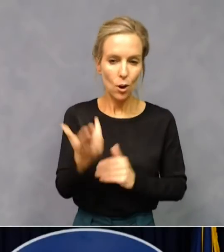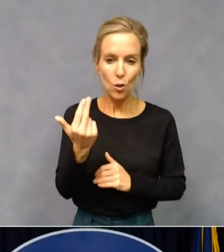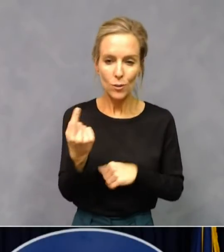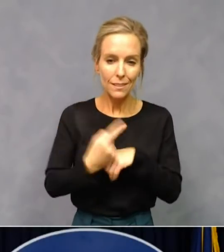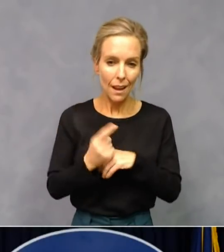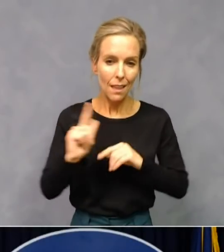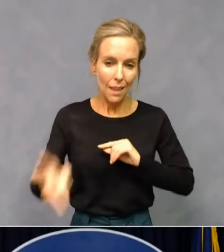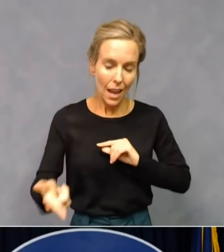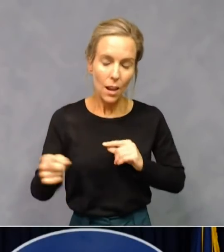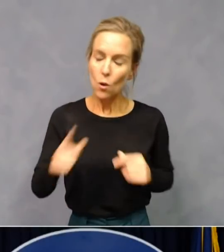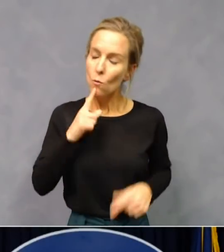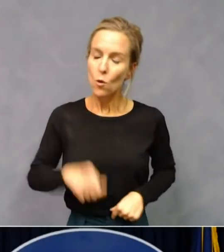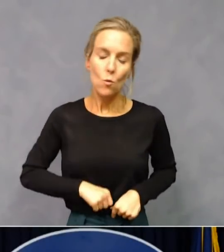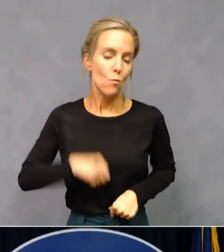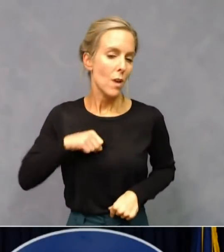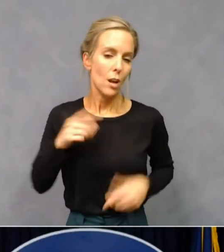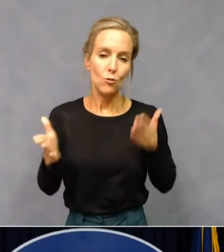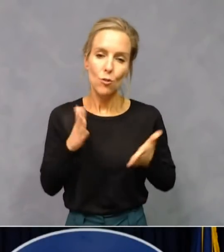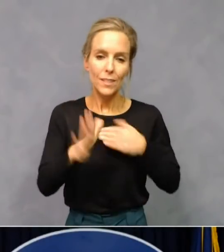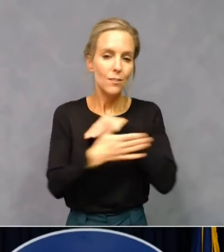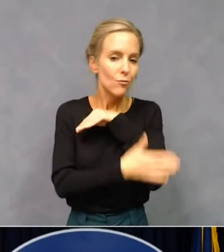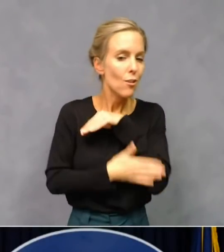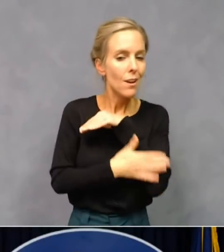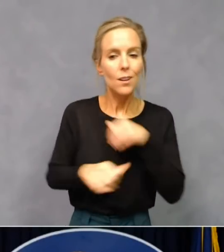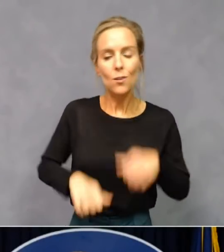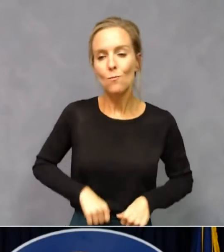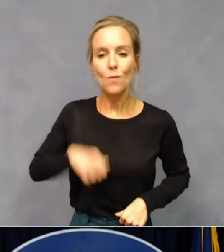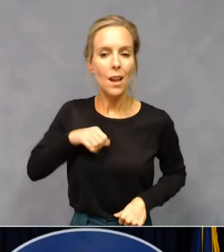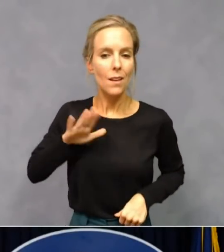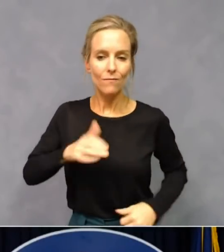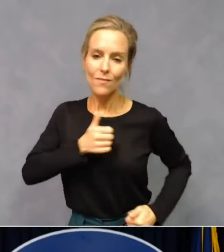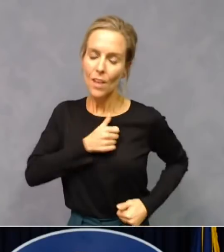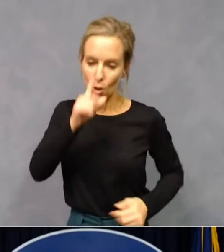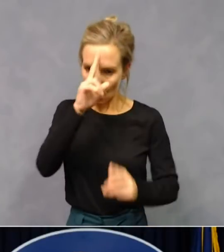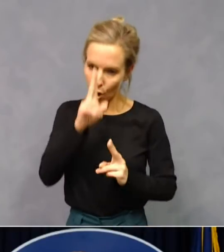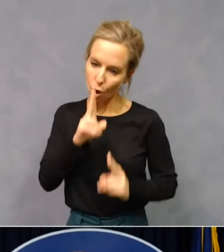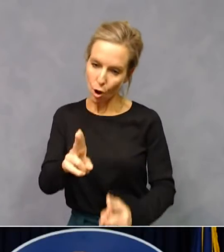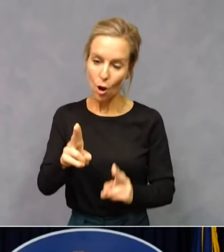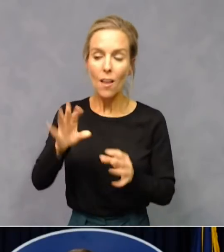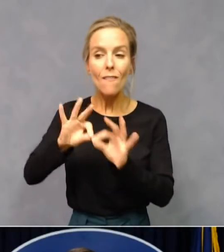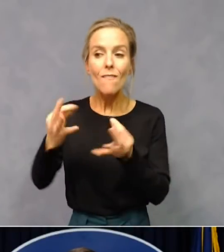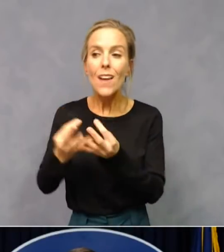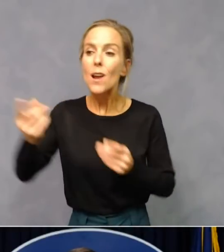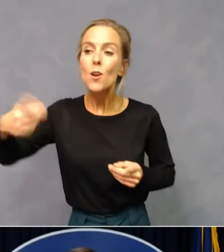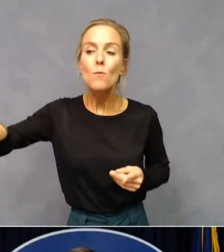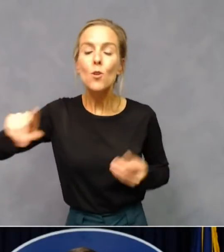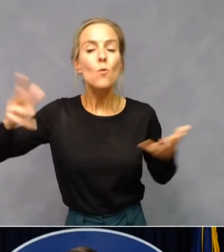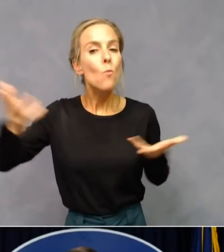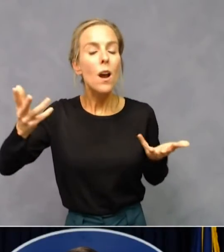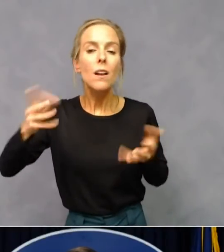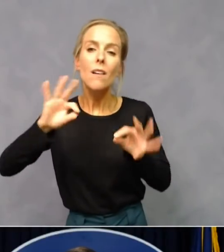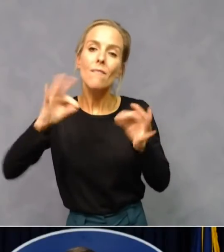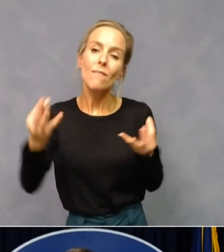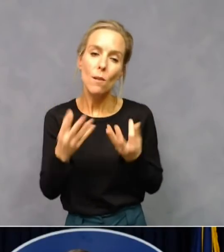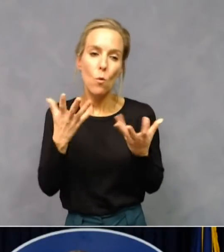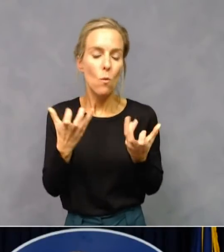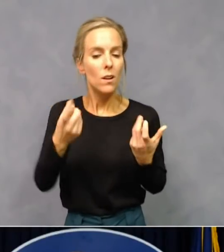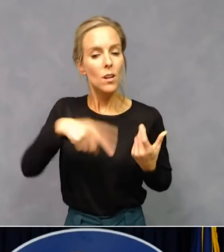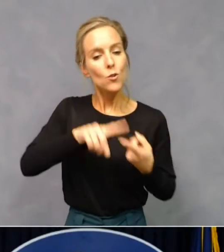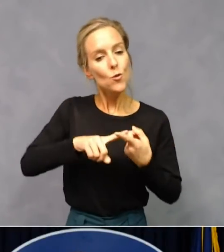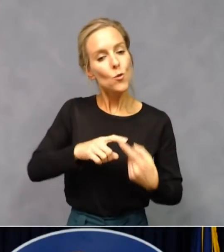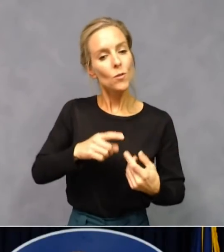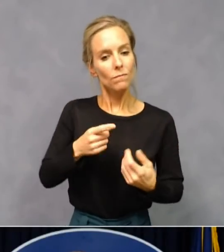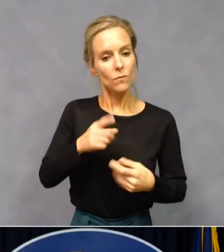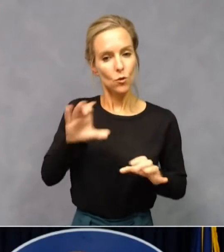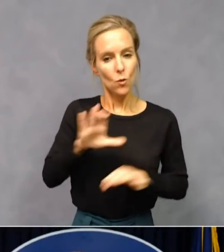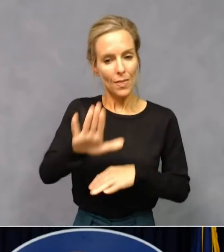fellow veterans. To honor John, his family asked that Kentuckians do their patriotic duty to protect themselves and